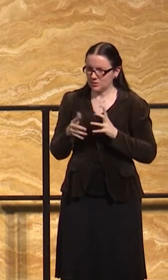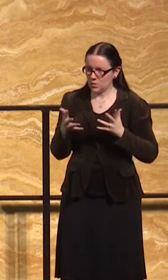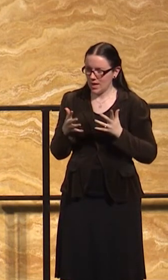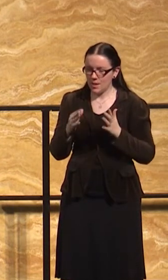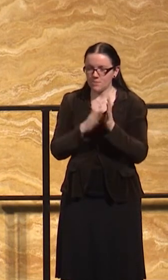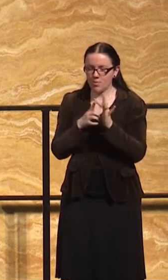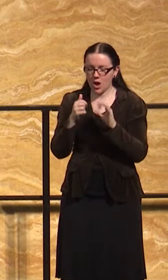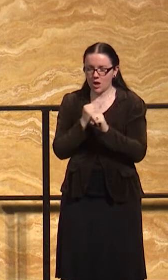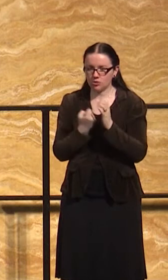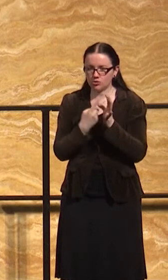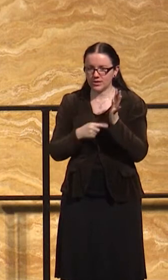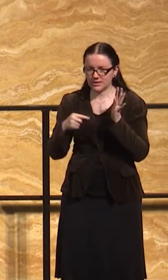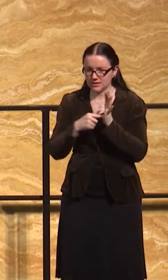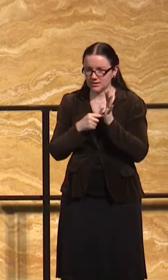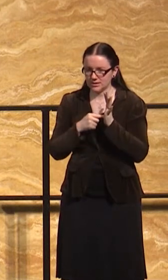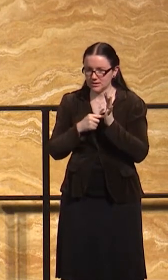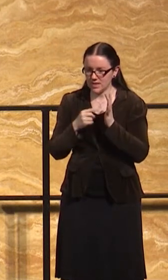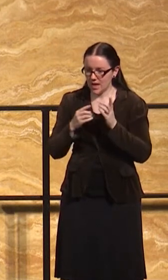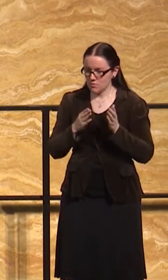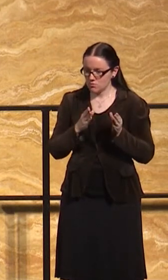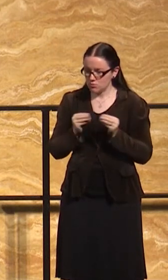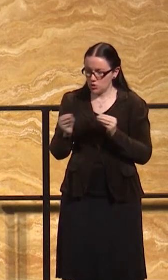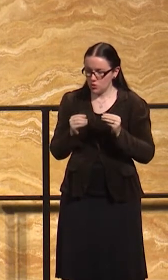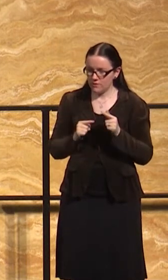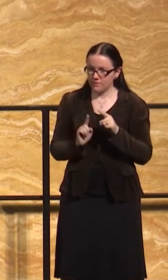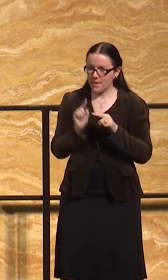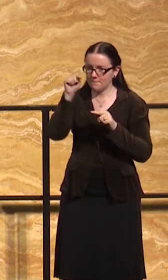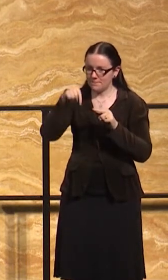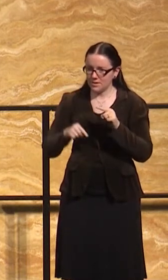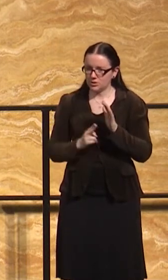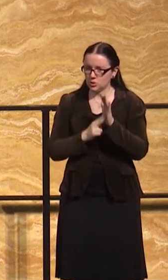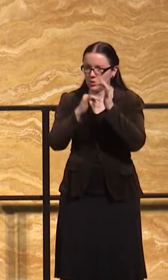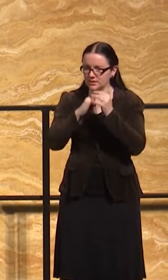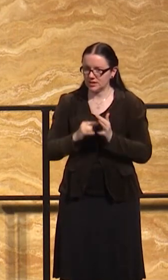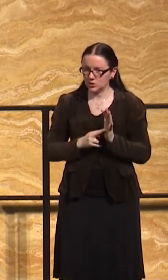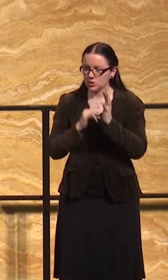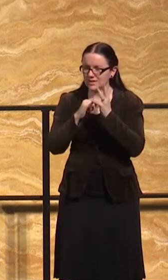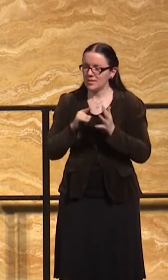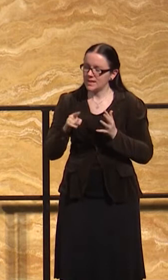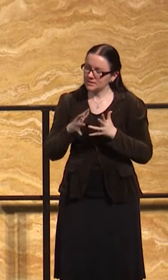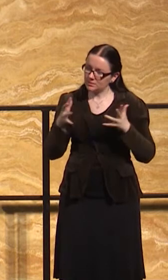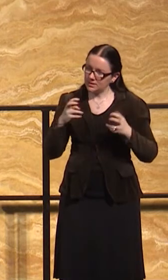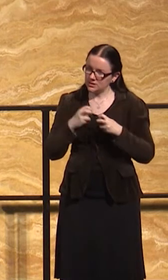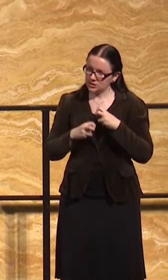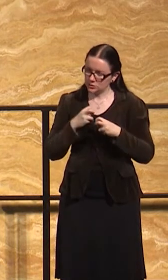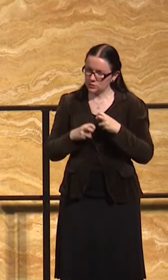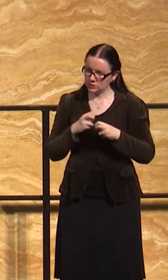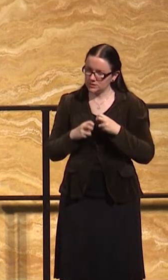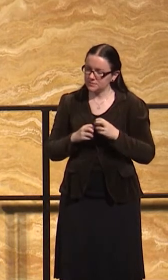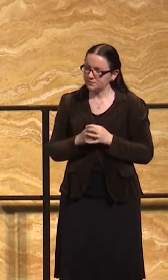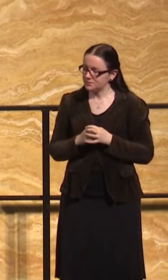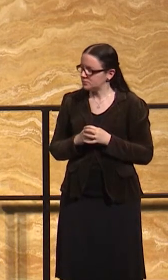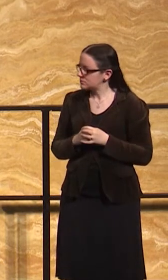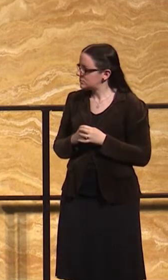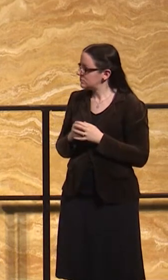migrants move up and down. And this actually is the big elephant in the room as far as I'm concerned.